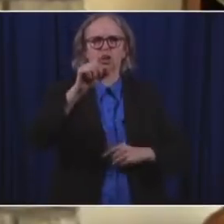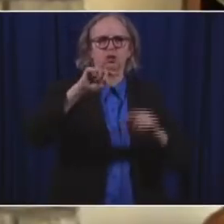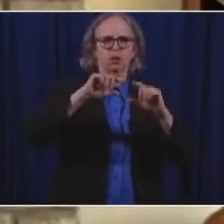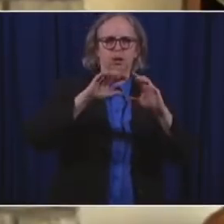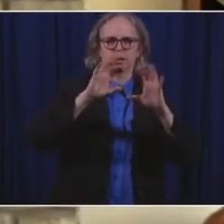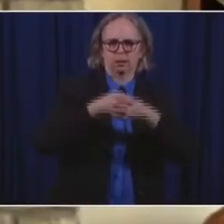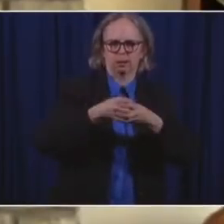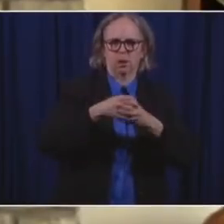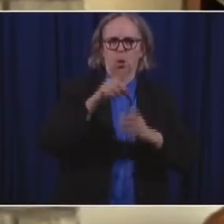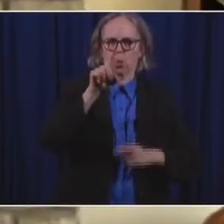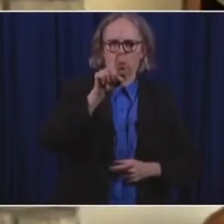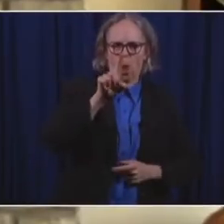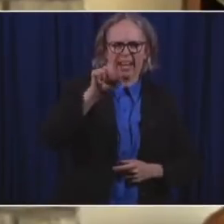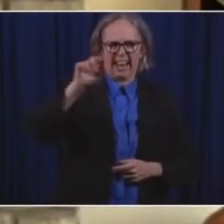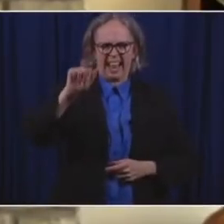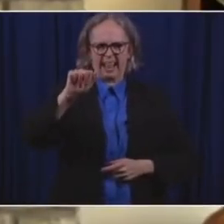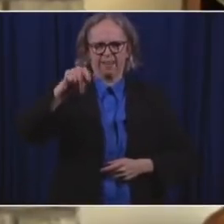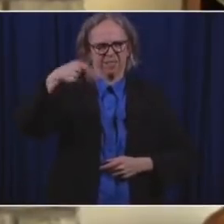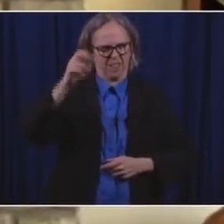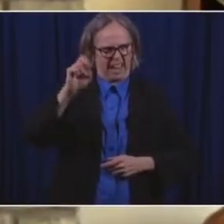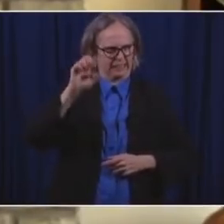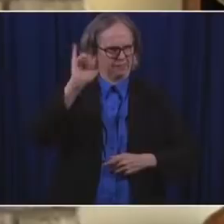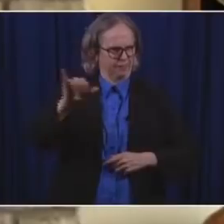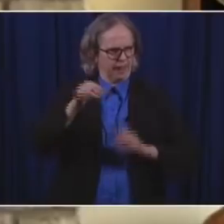for confirmation,